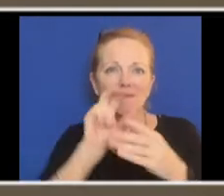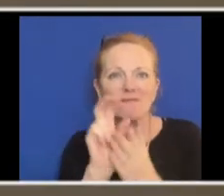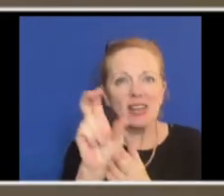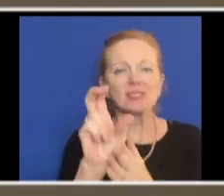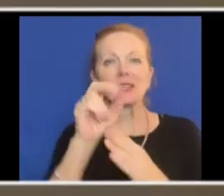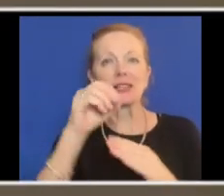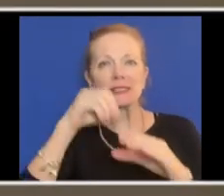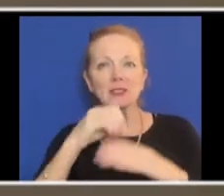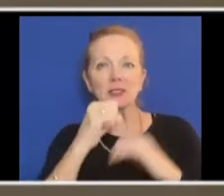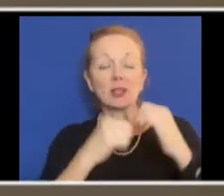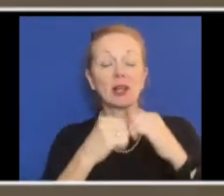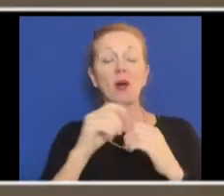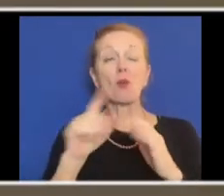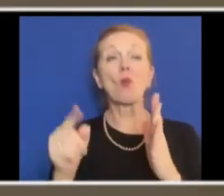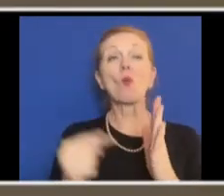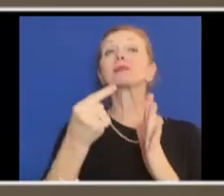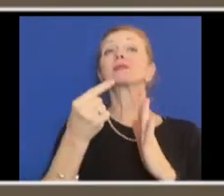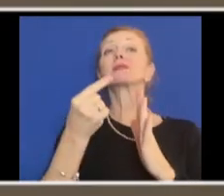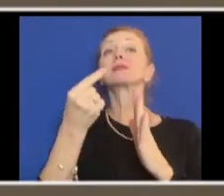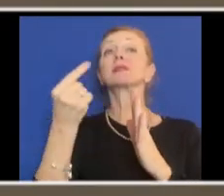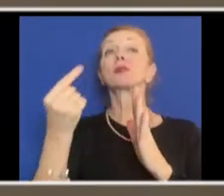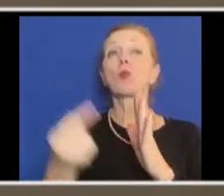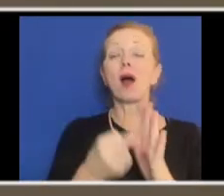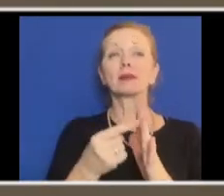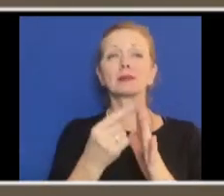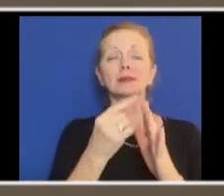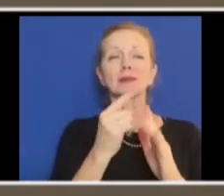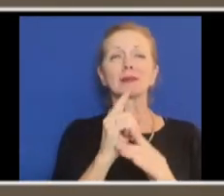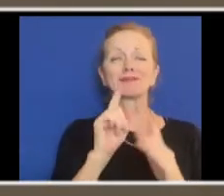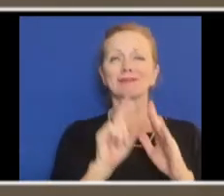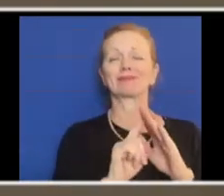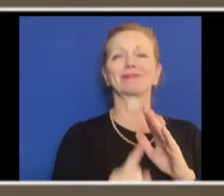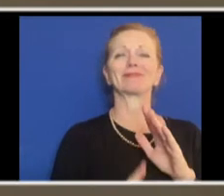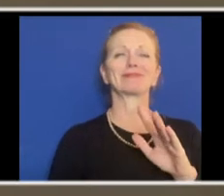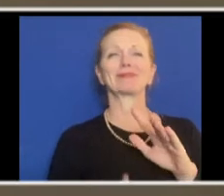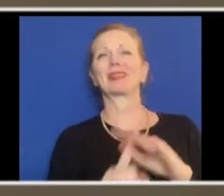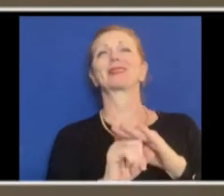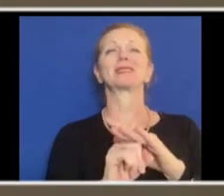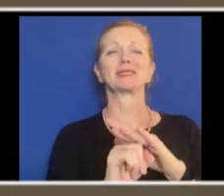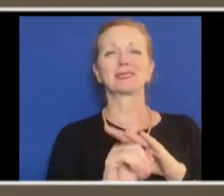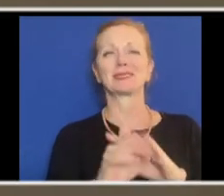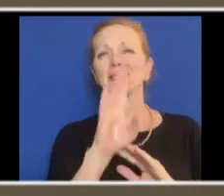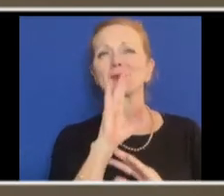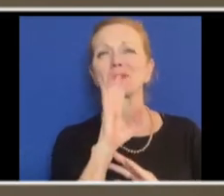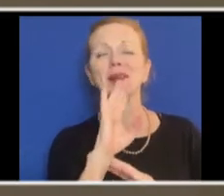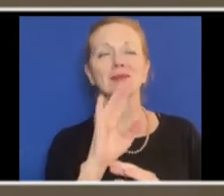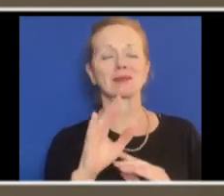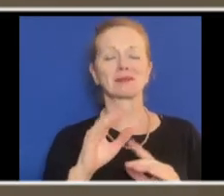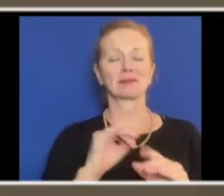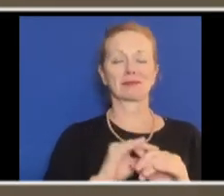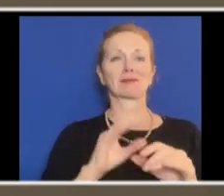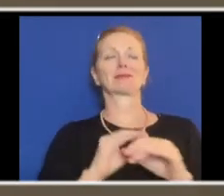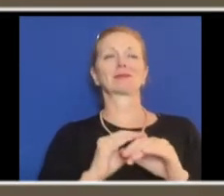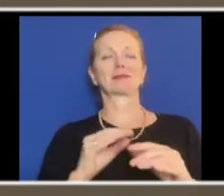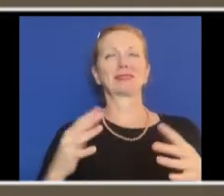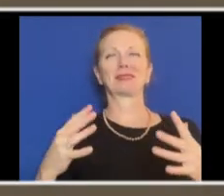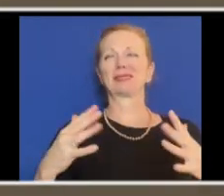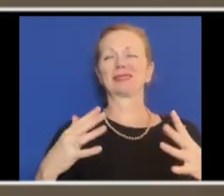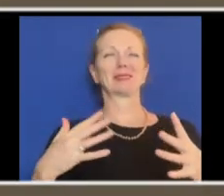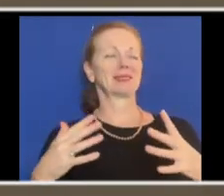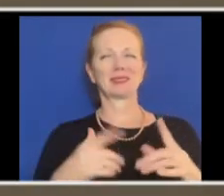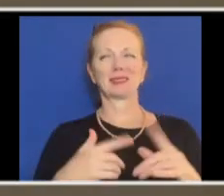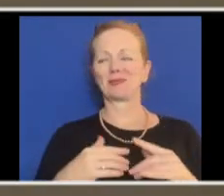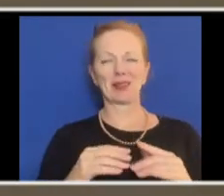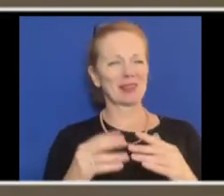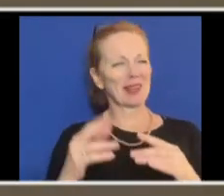individual voices come out and they say things that ruffle feathers up there that seem to villainize cars and I know many